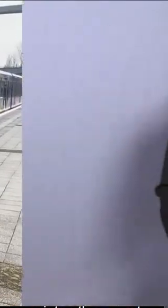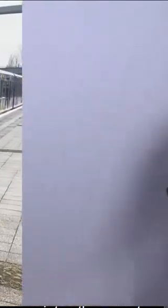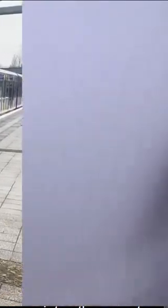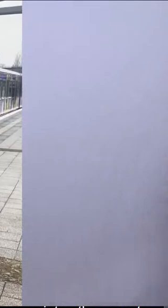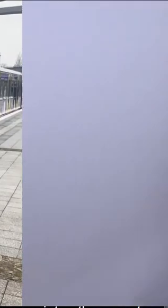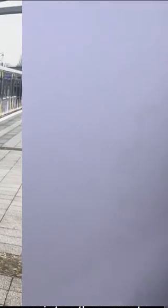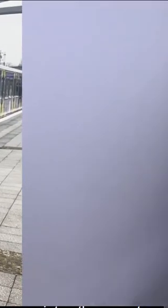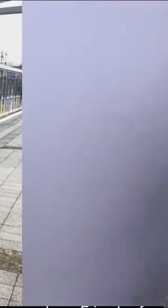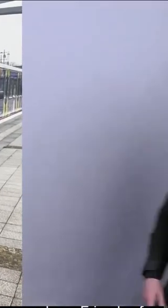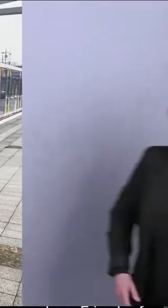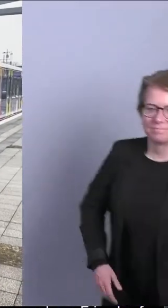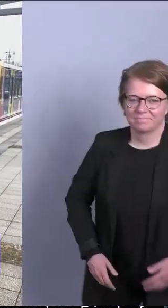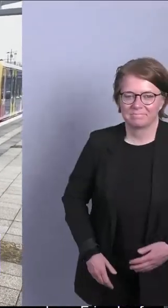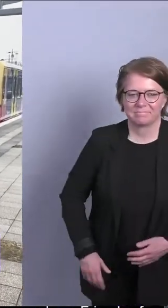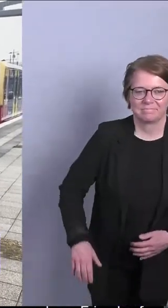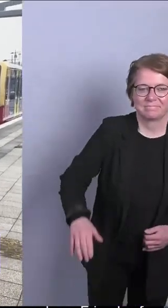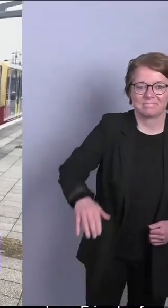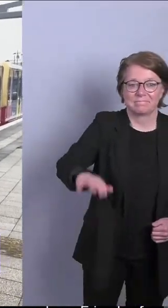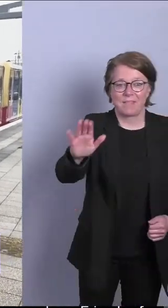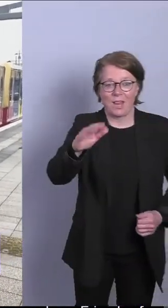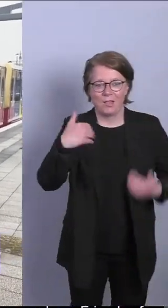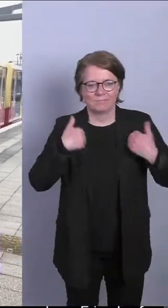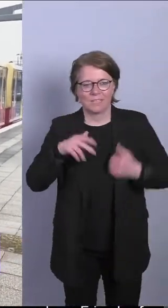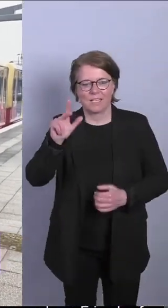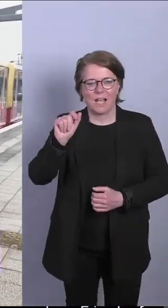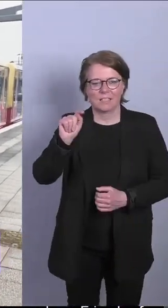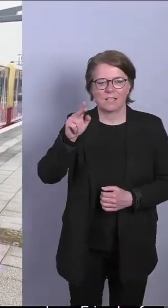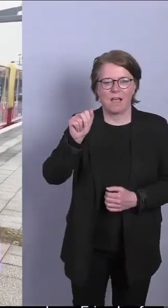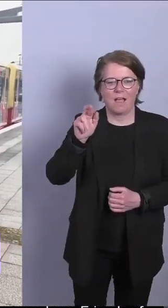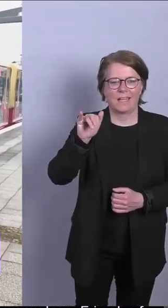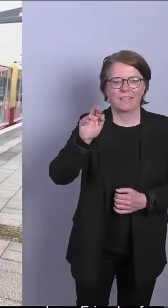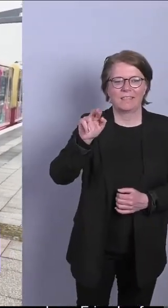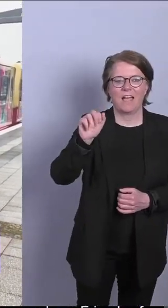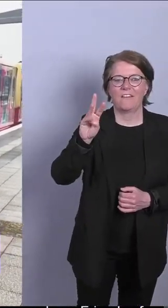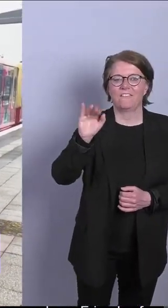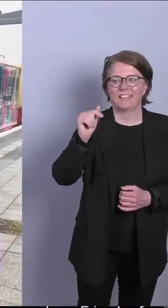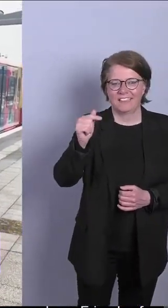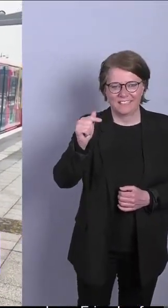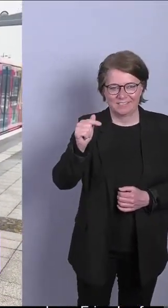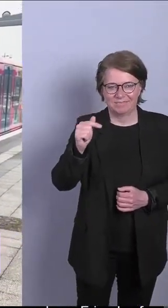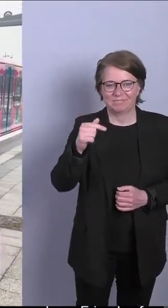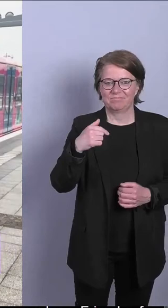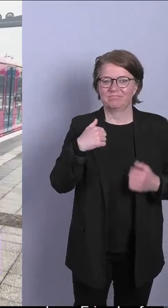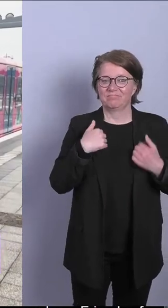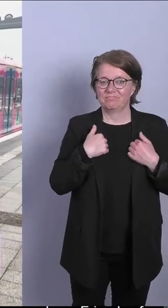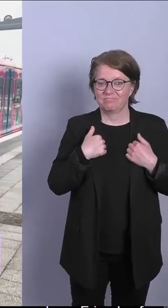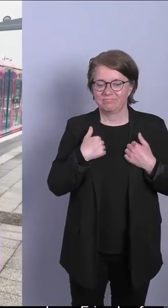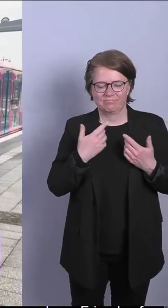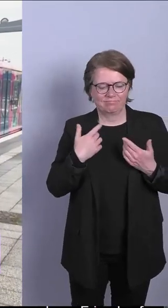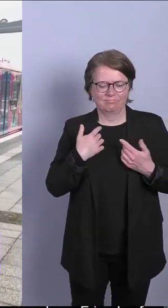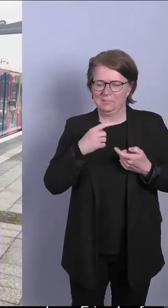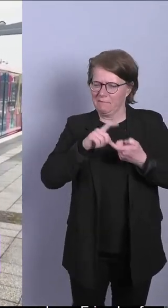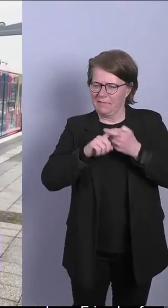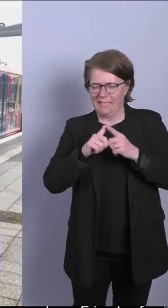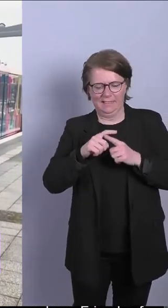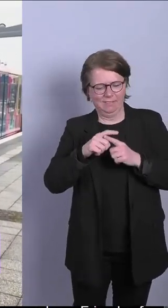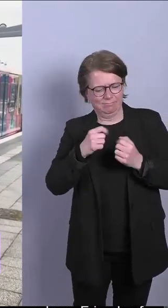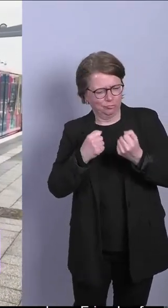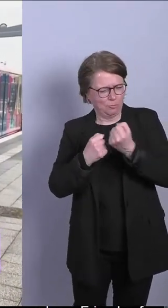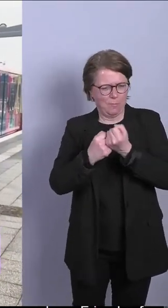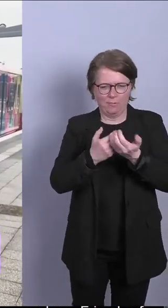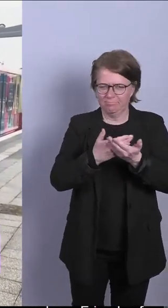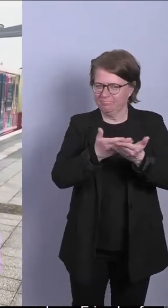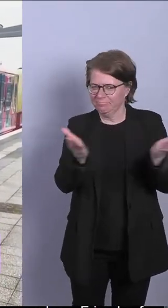Hello, I'm Katharina Witt, and I'm a friend of the Games. I would like to thank you, the many, many, now more than